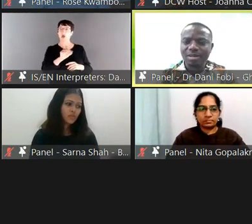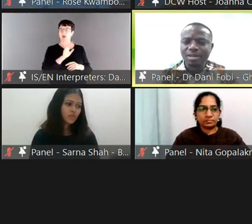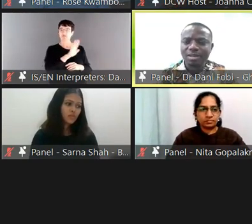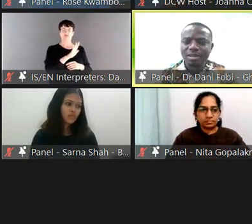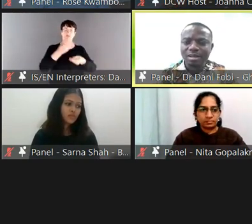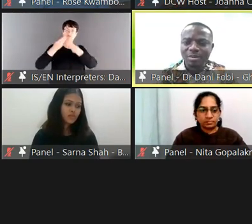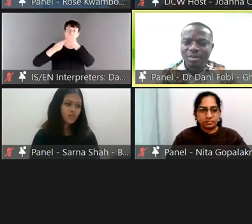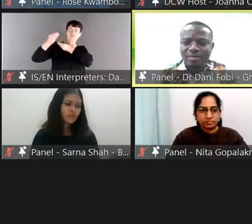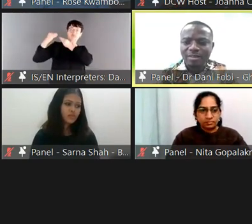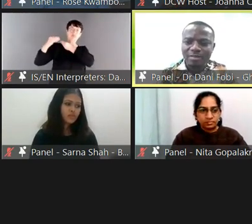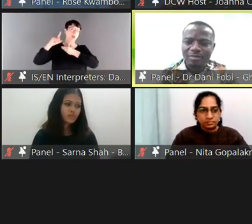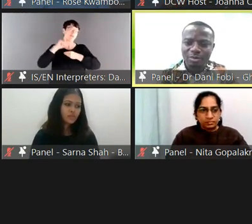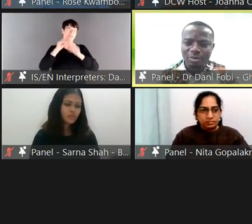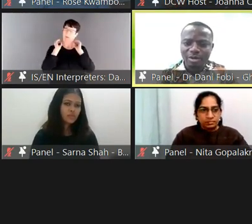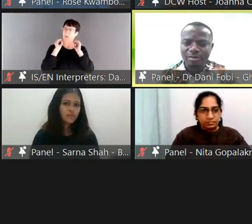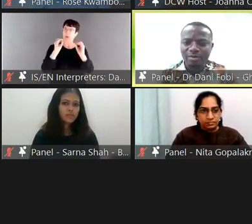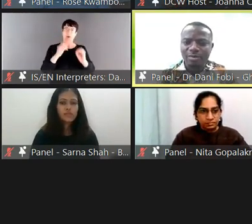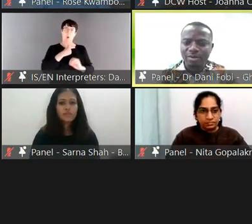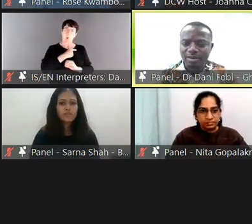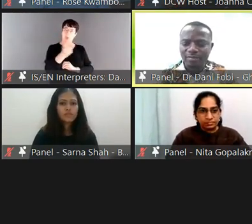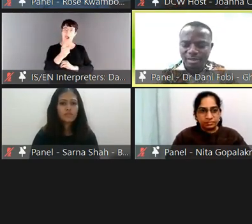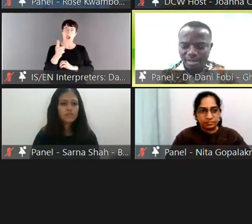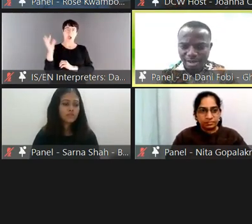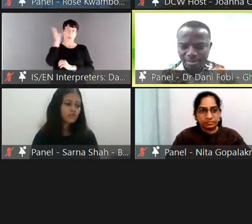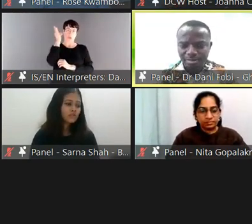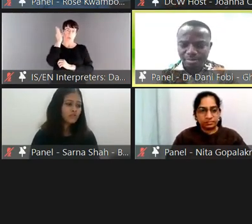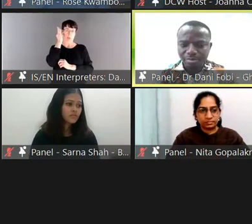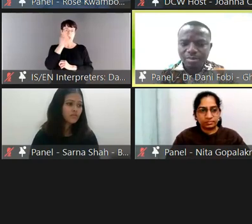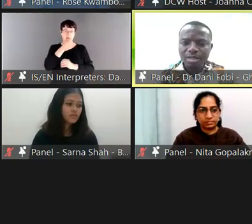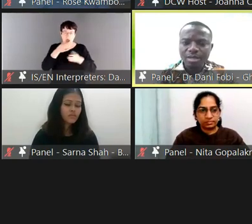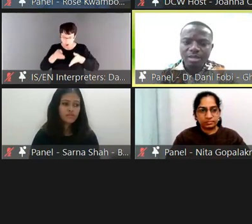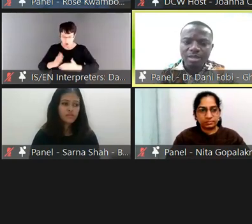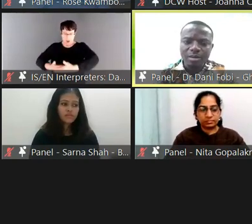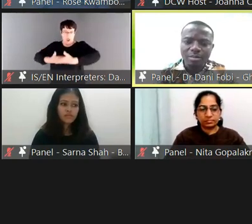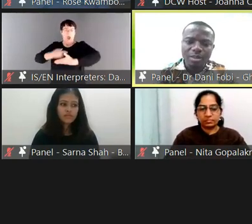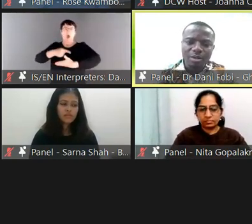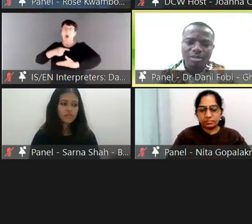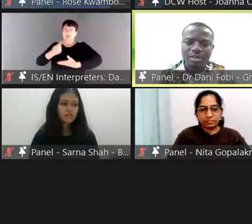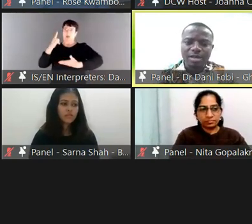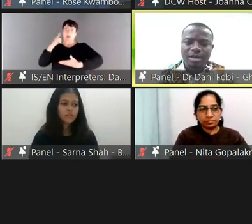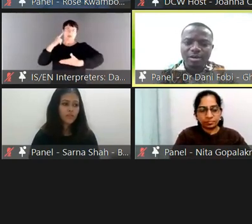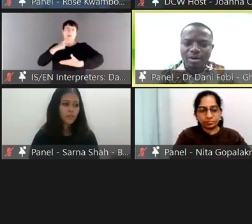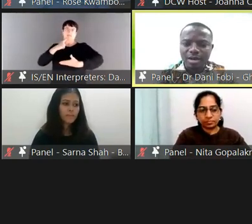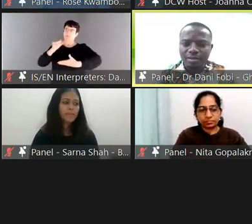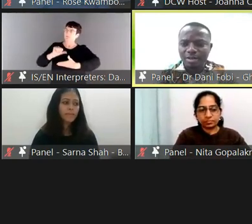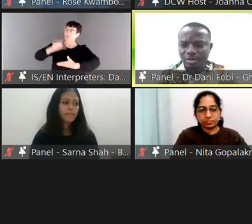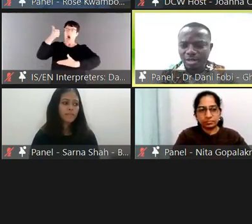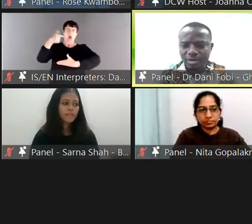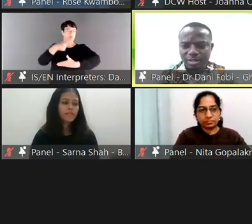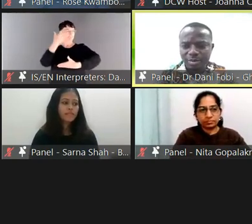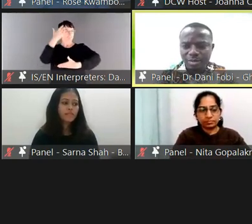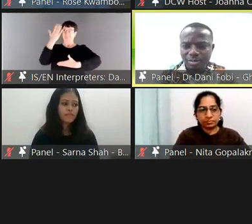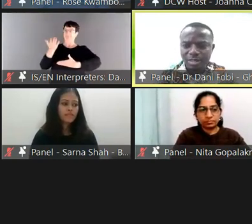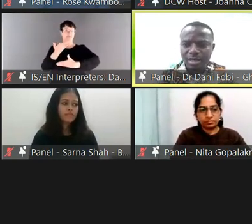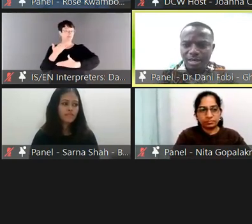family, and we're having deaf children for the first time. Now, because there are no clear